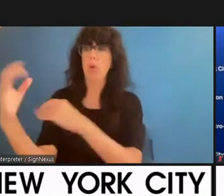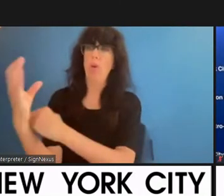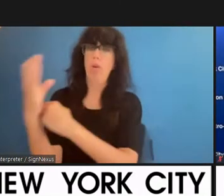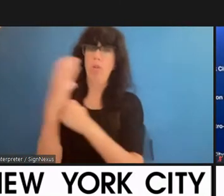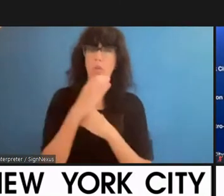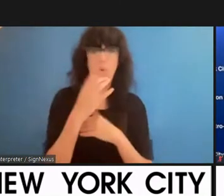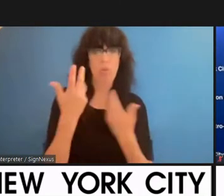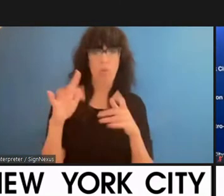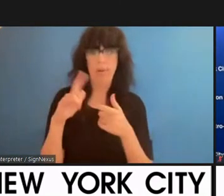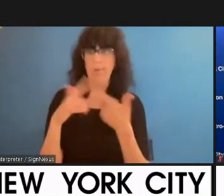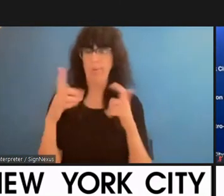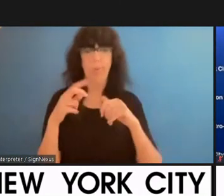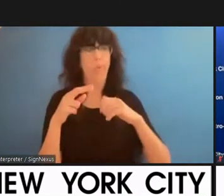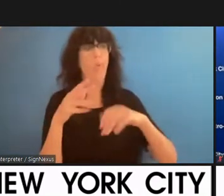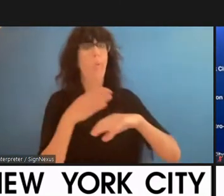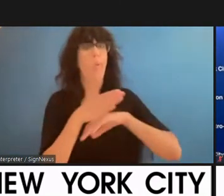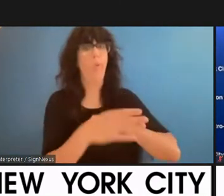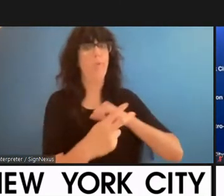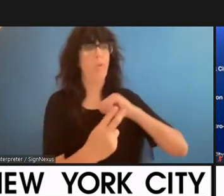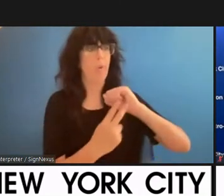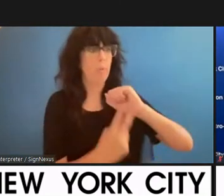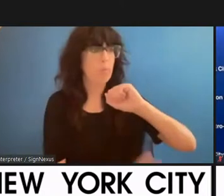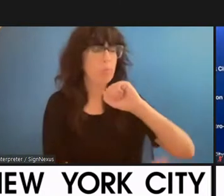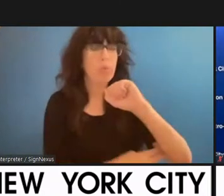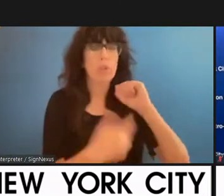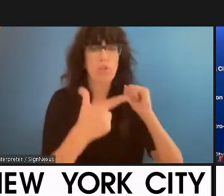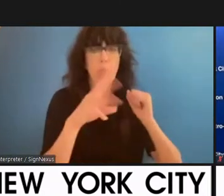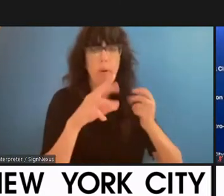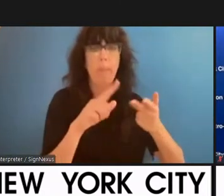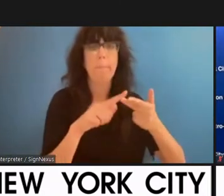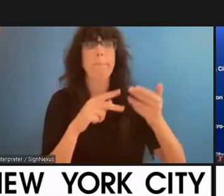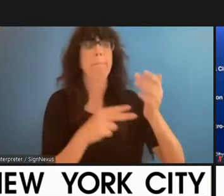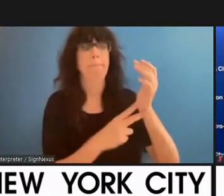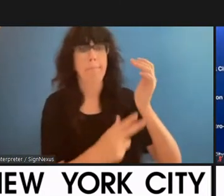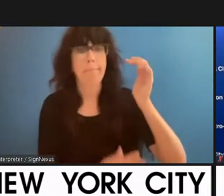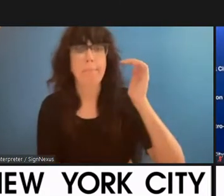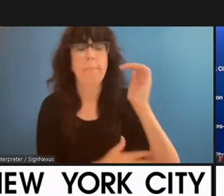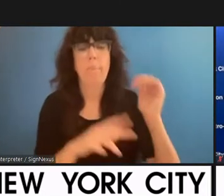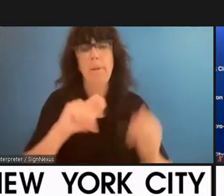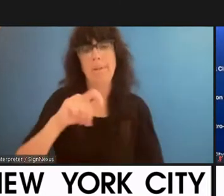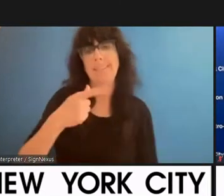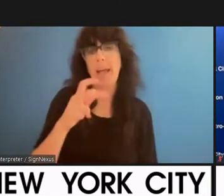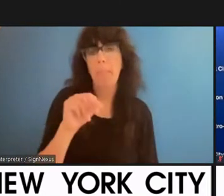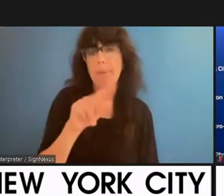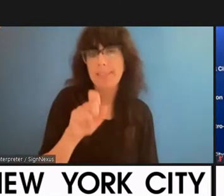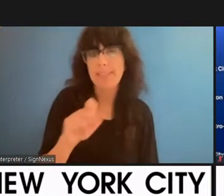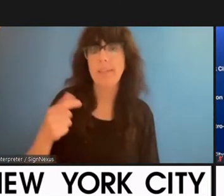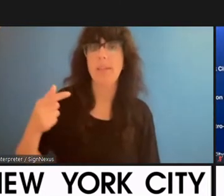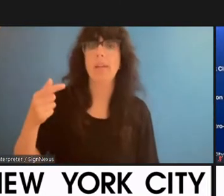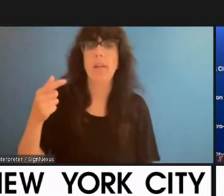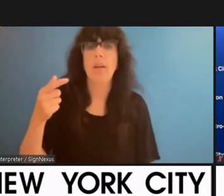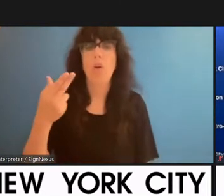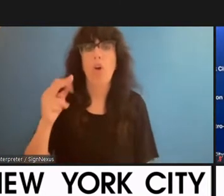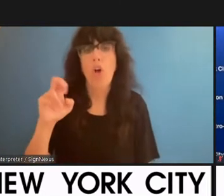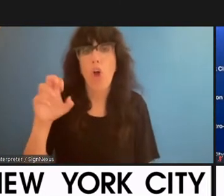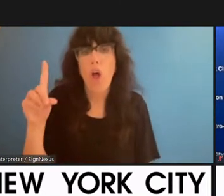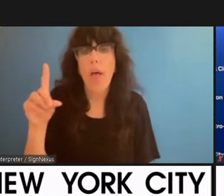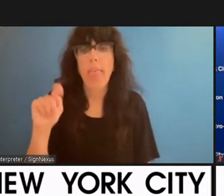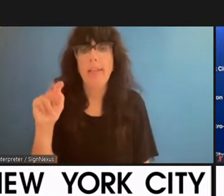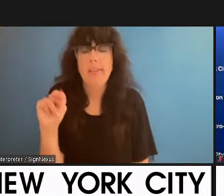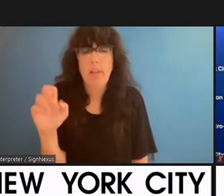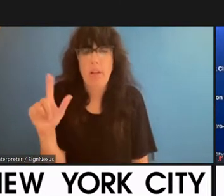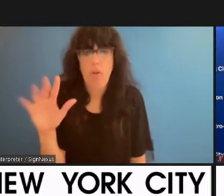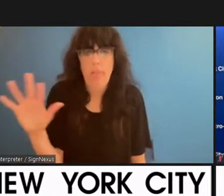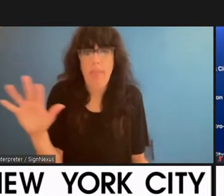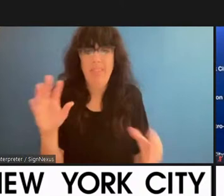bridge the george washington bridge or go through the holland or lincoln tunnels to get into the city we do not have adequate